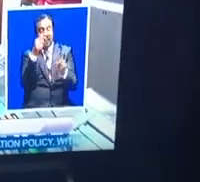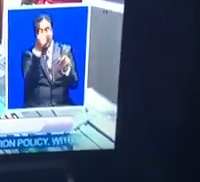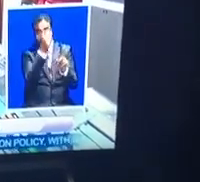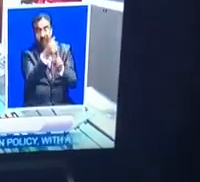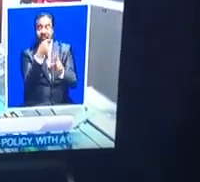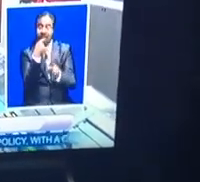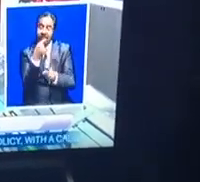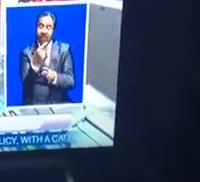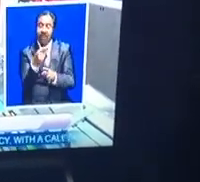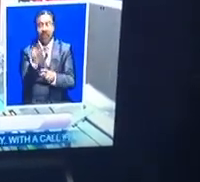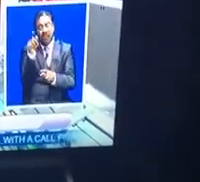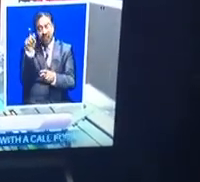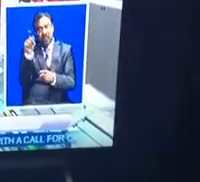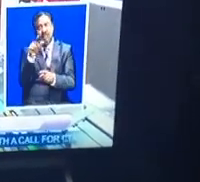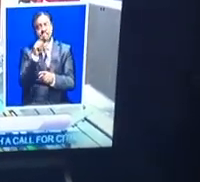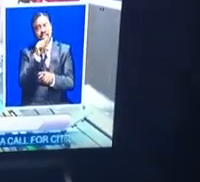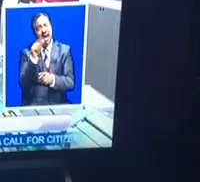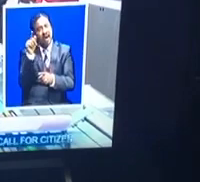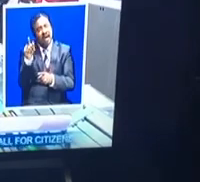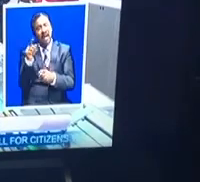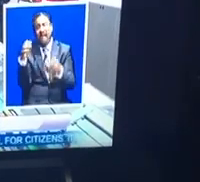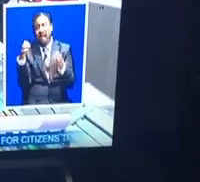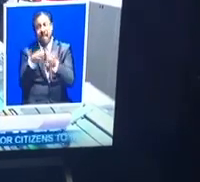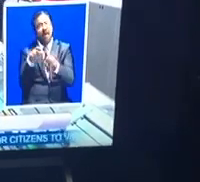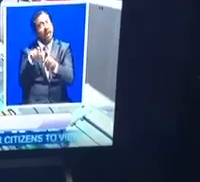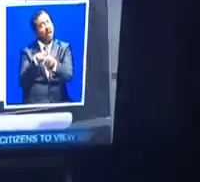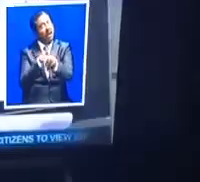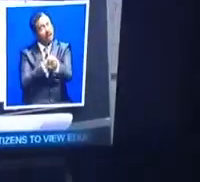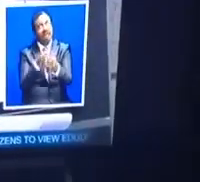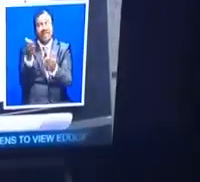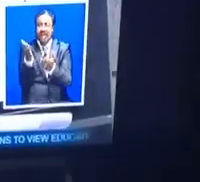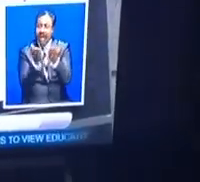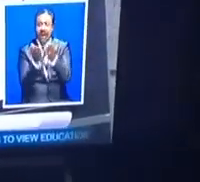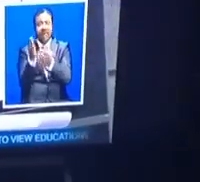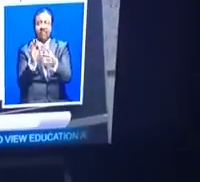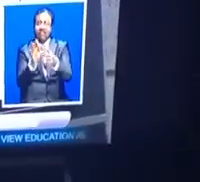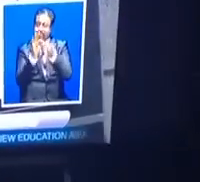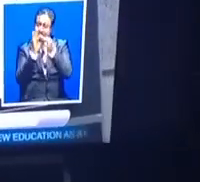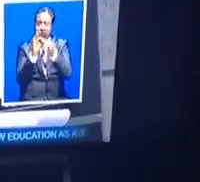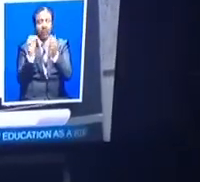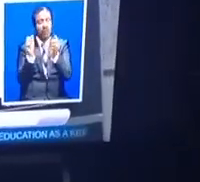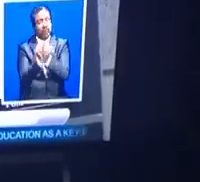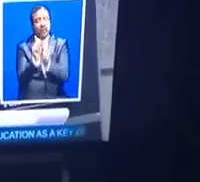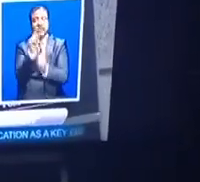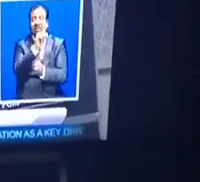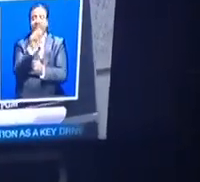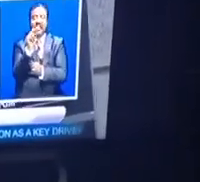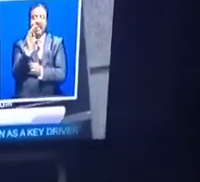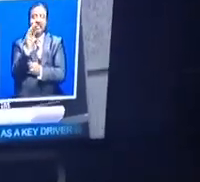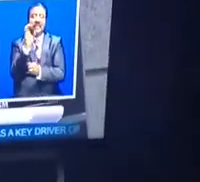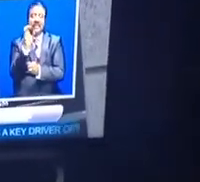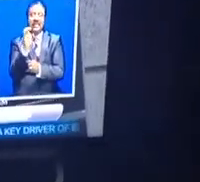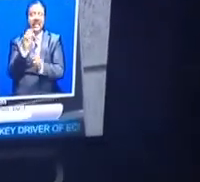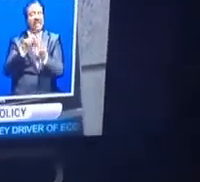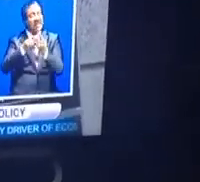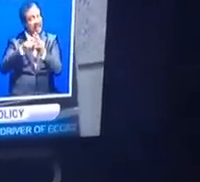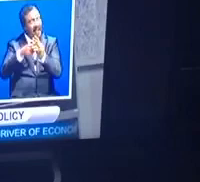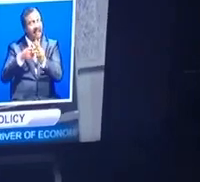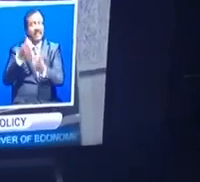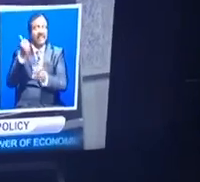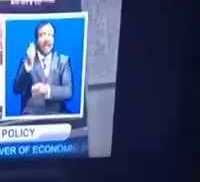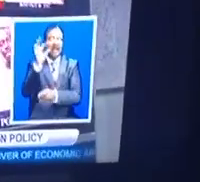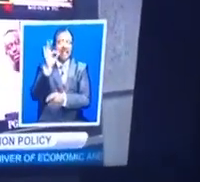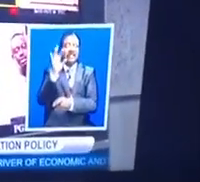Mr. Mwansa for being one of the bank's longest clients, having been attached to the bank since 1973,